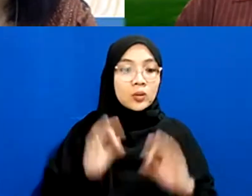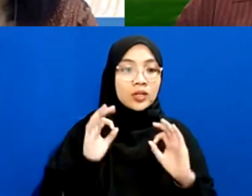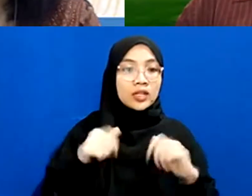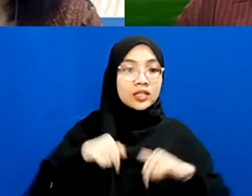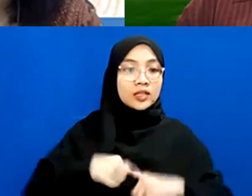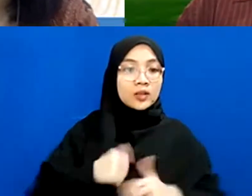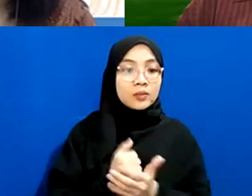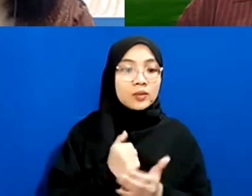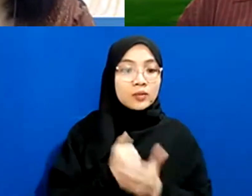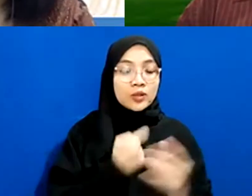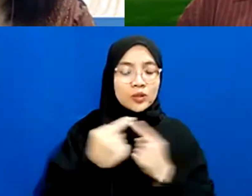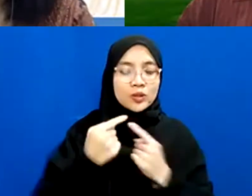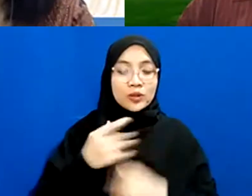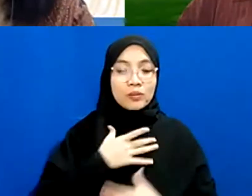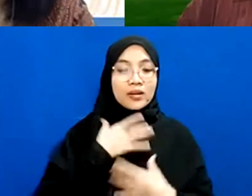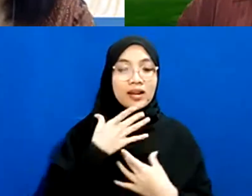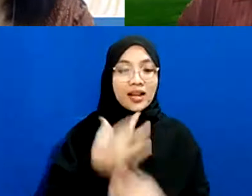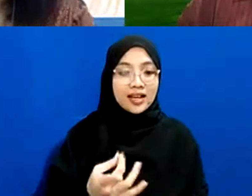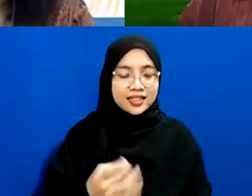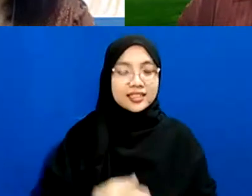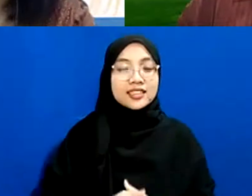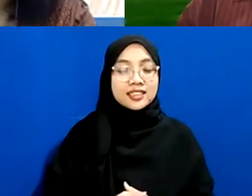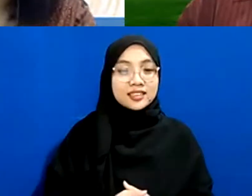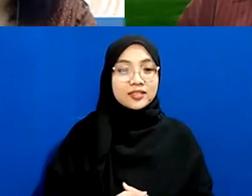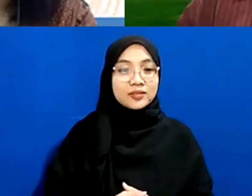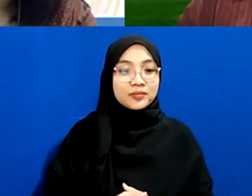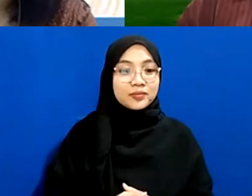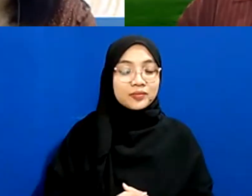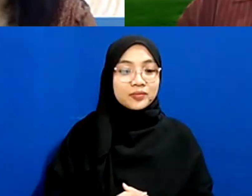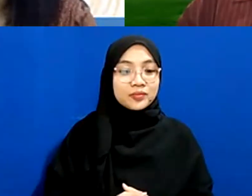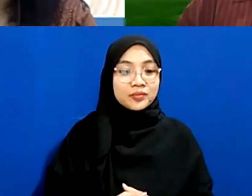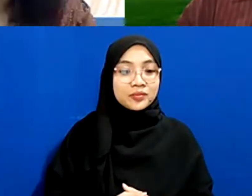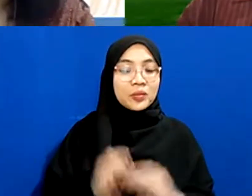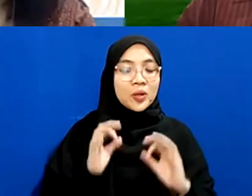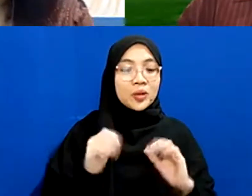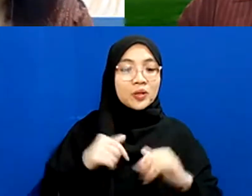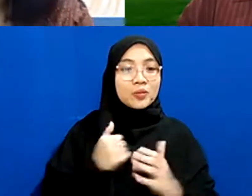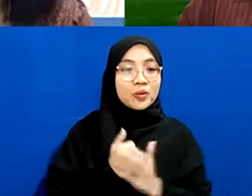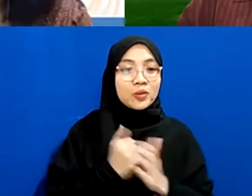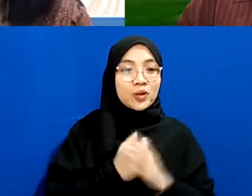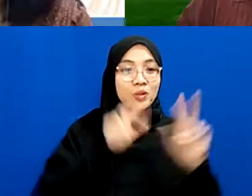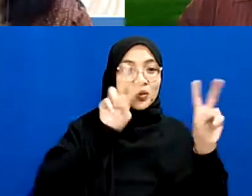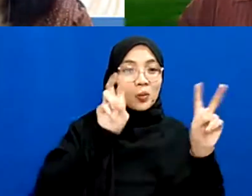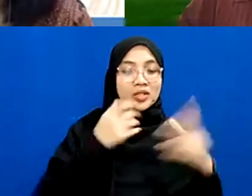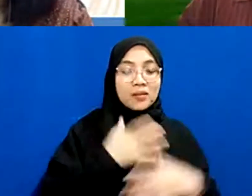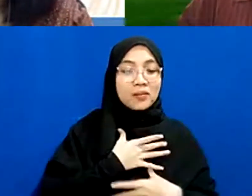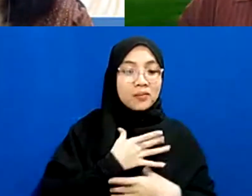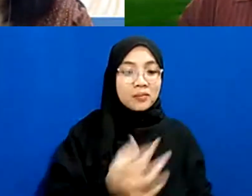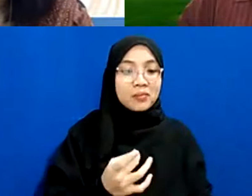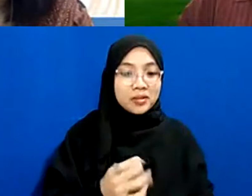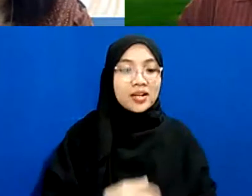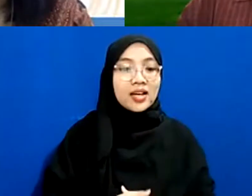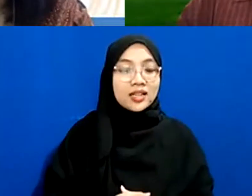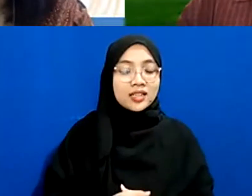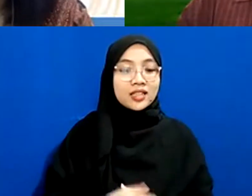interesting discussion, yeah, and we can go on and on with that topic. Yes. Very, very interesting, but we need to move to